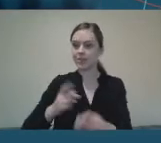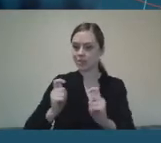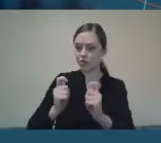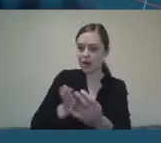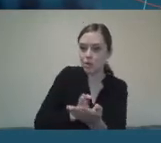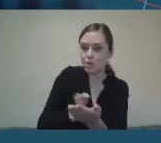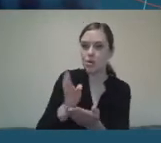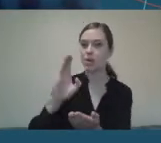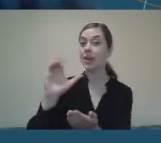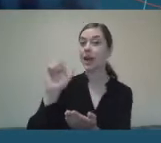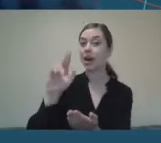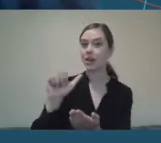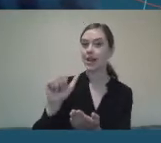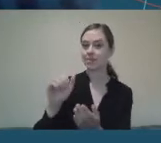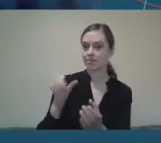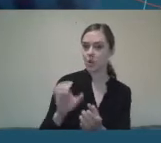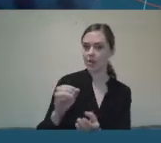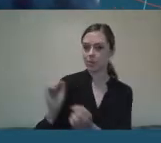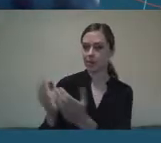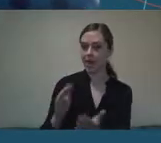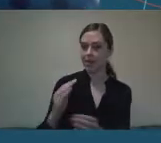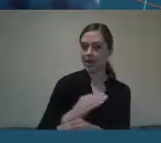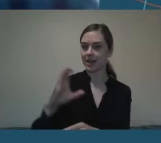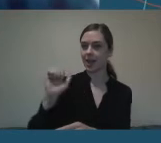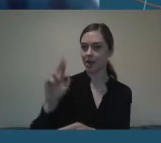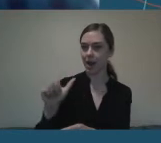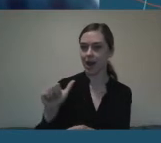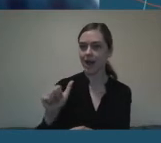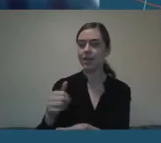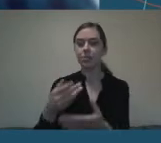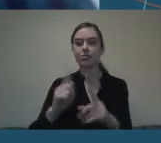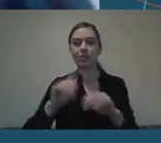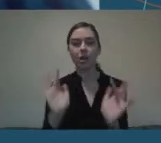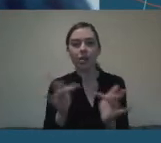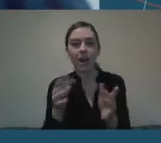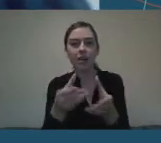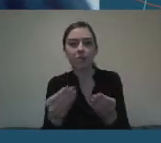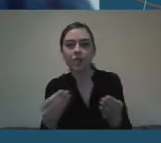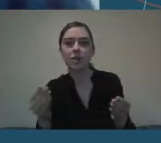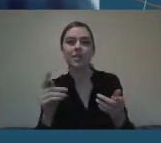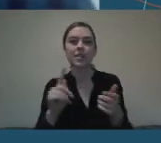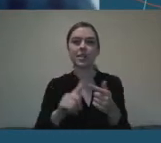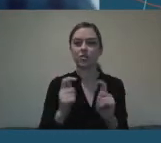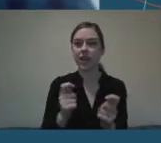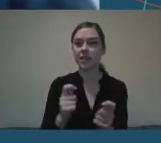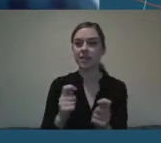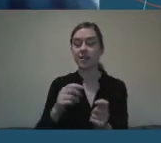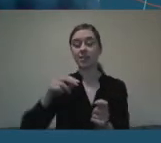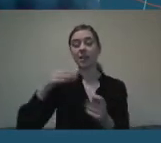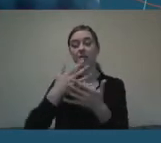at the moment looking at online resources and online training the same way I'm sure a lot of NGBs are at the moment.